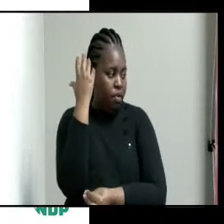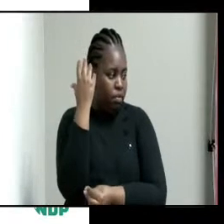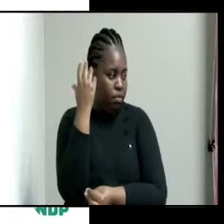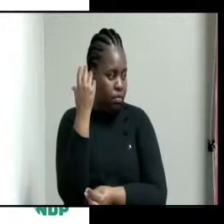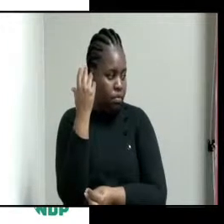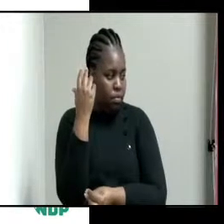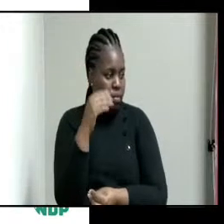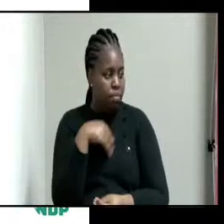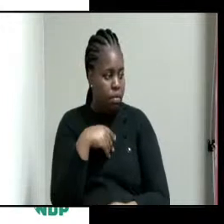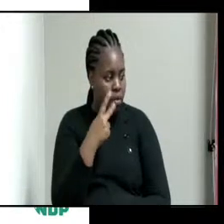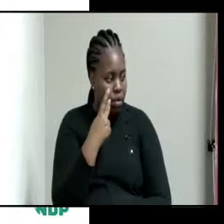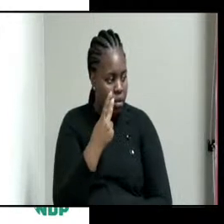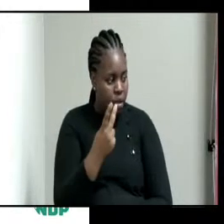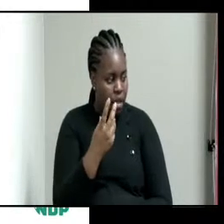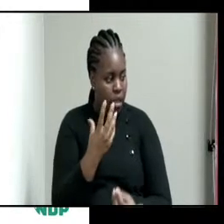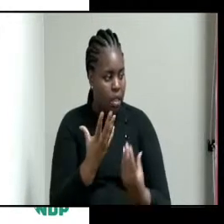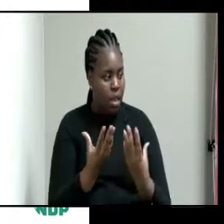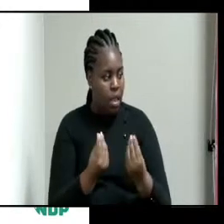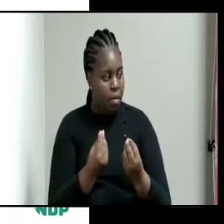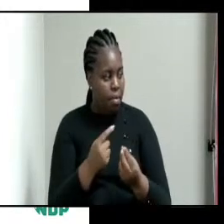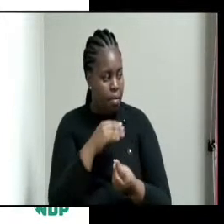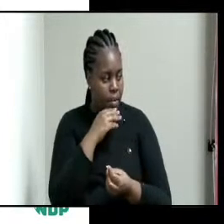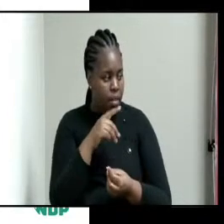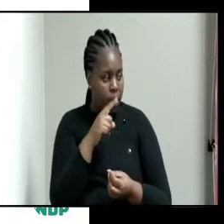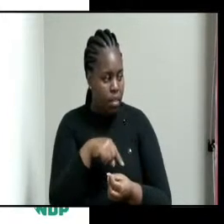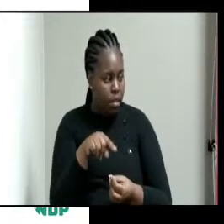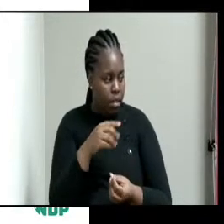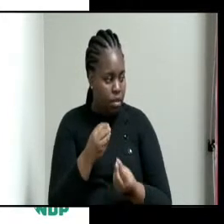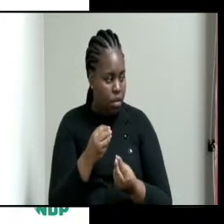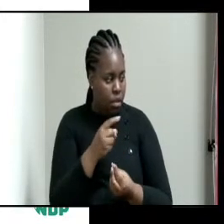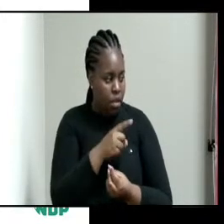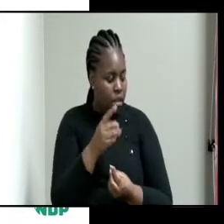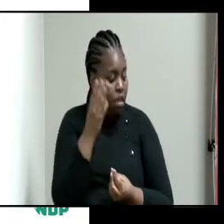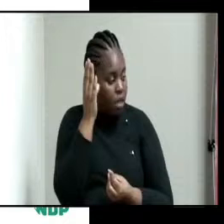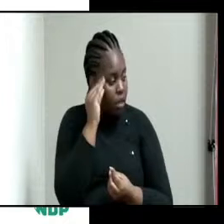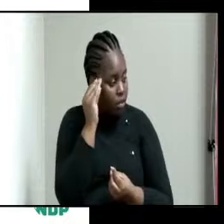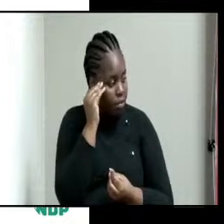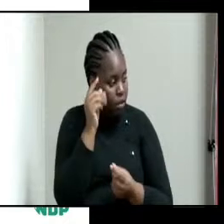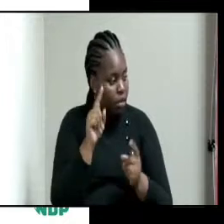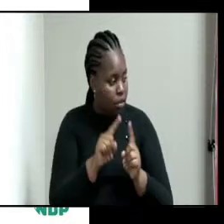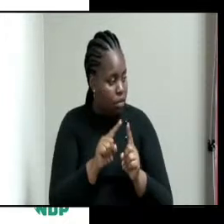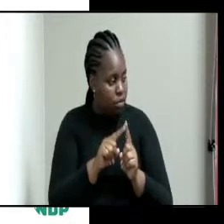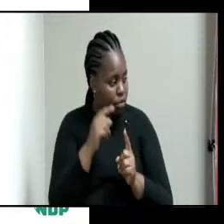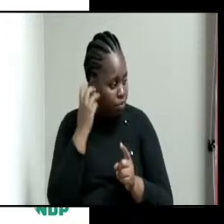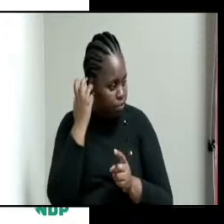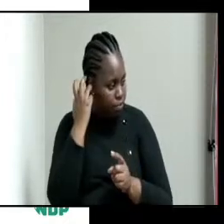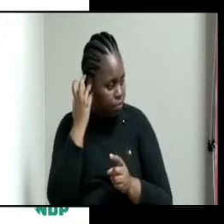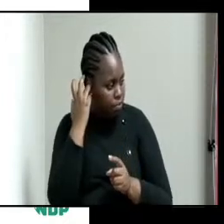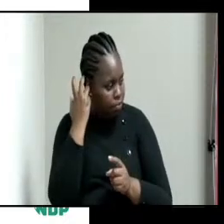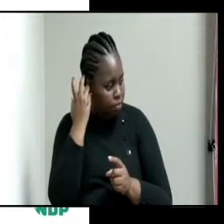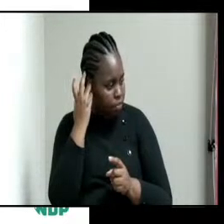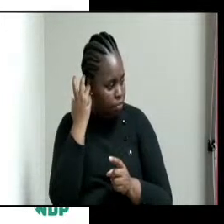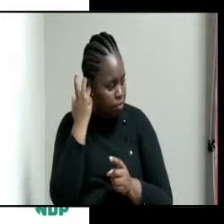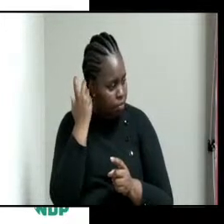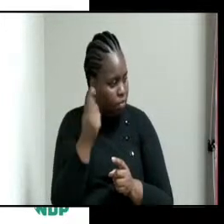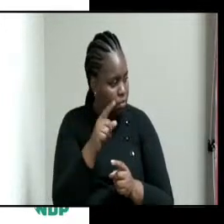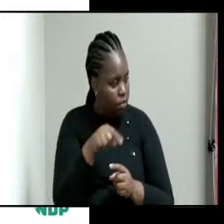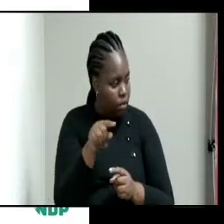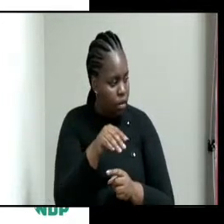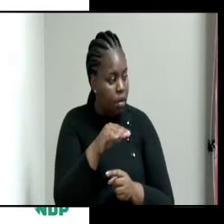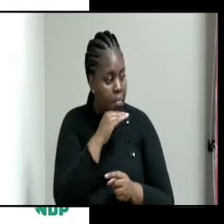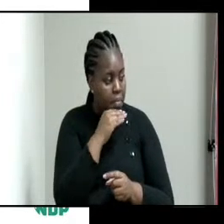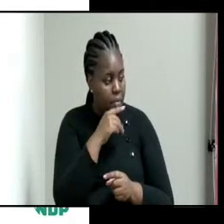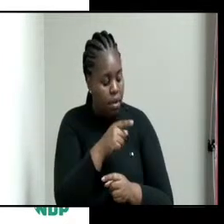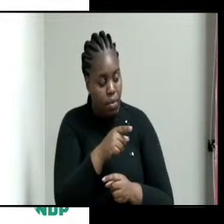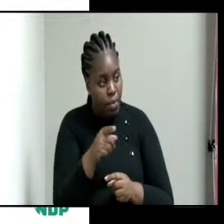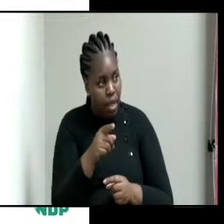at the number of deprivations that a child experiences, and also their intersection, meaning